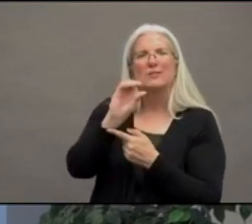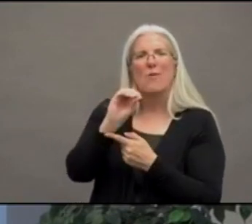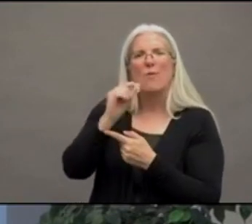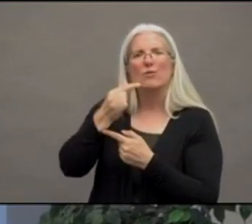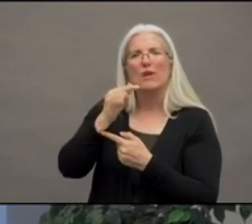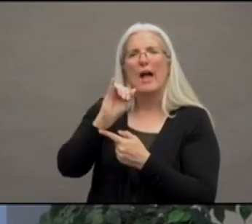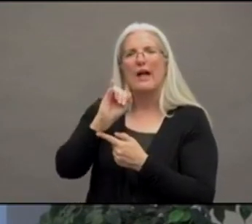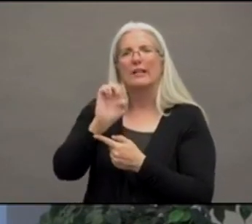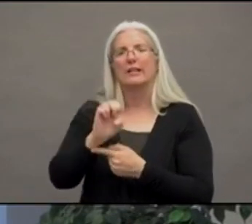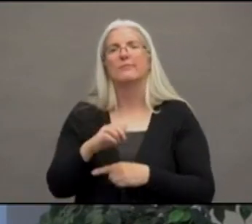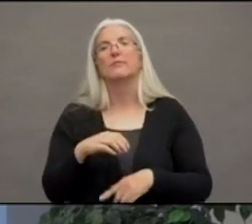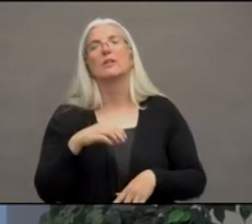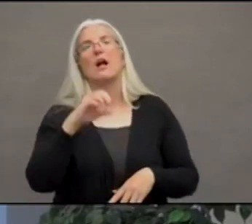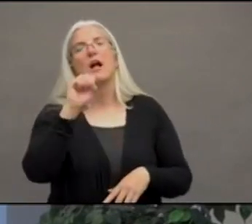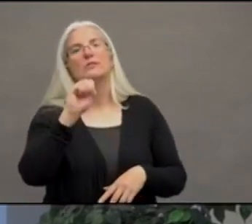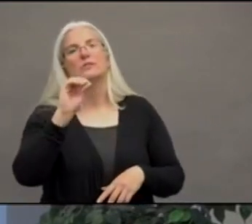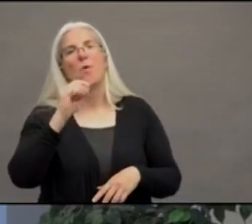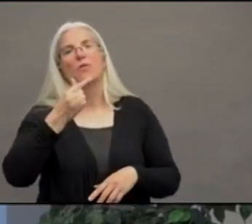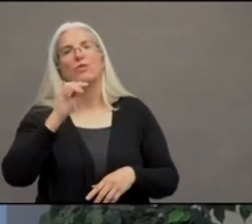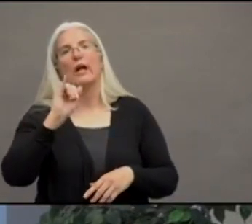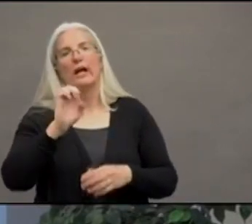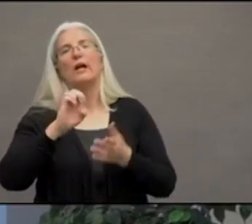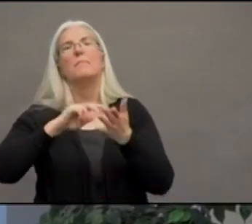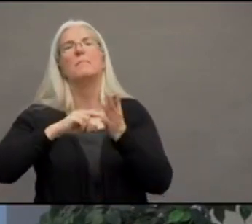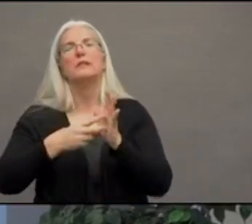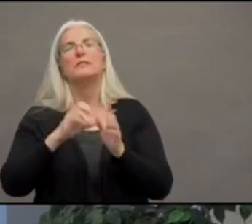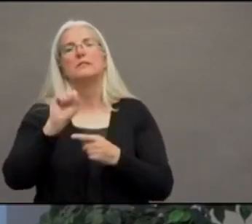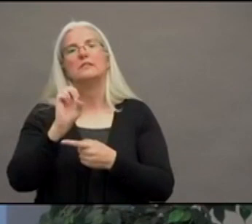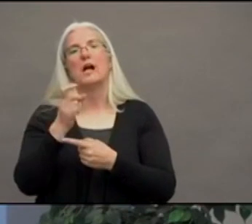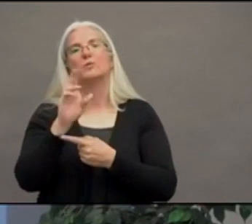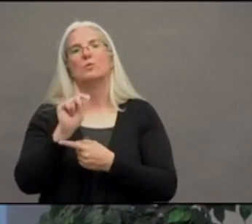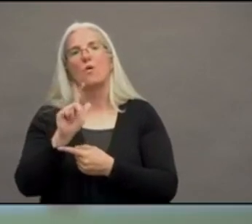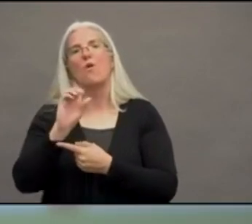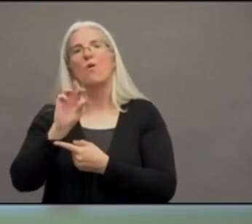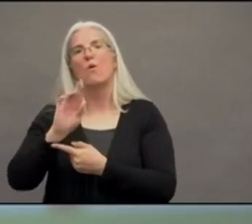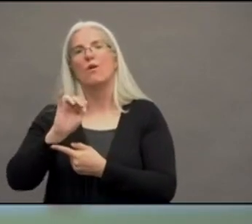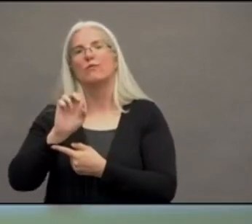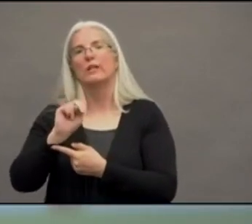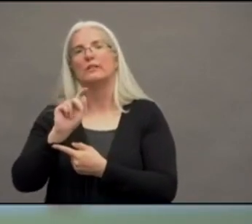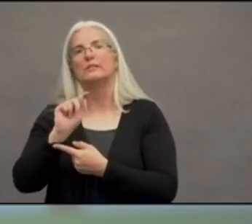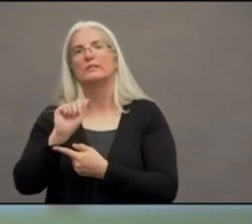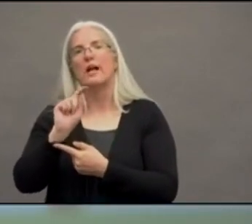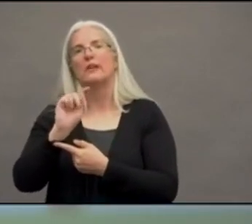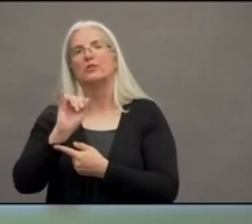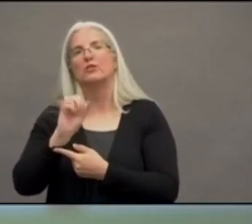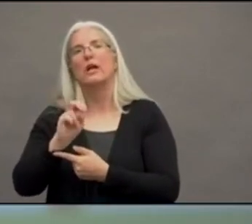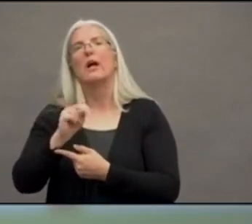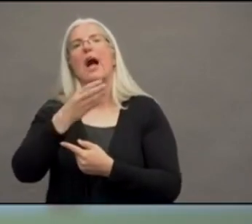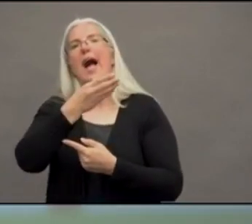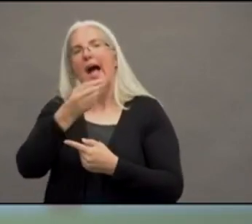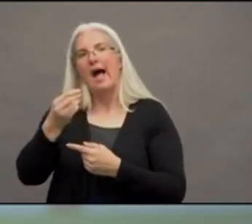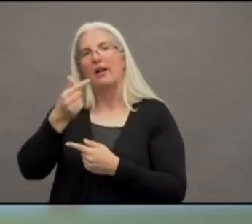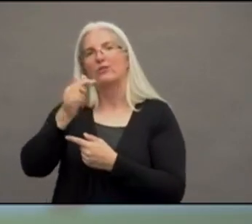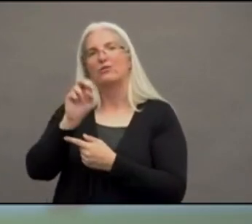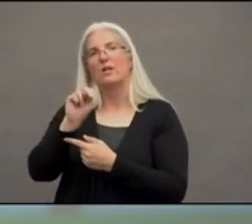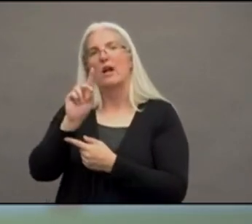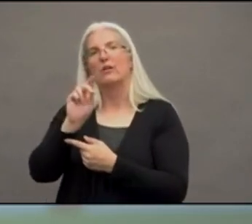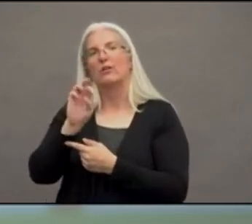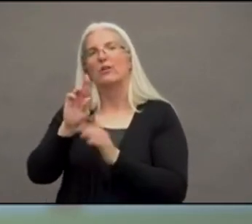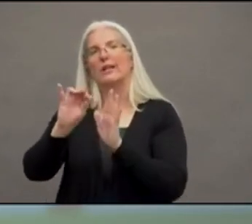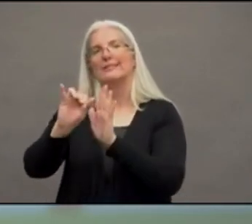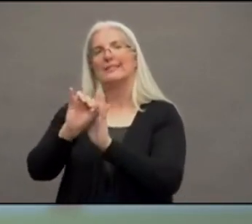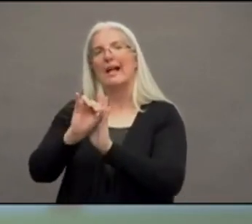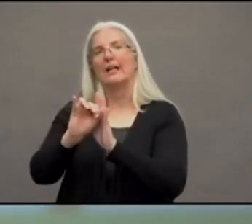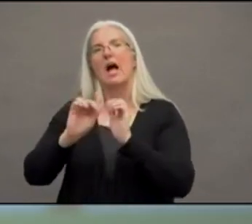is sexual orientation and gender identity expression. And while the 2020 census is not